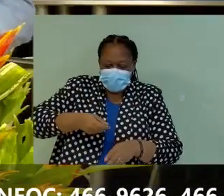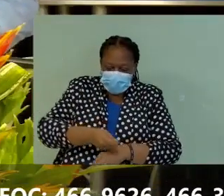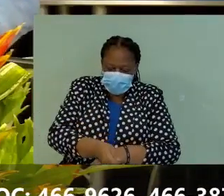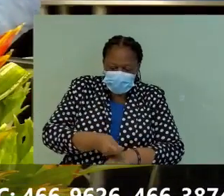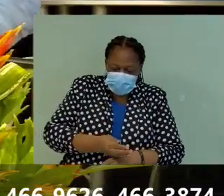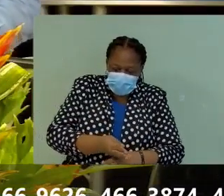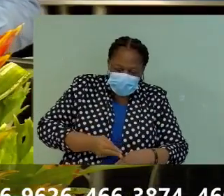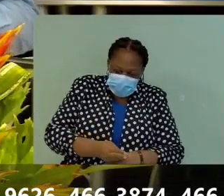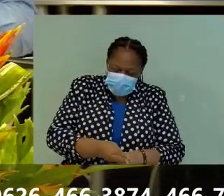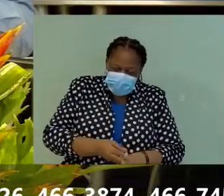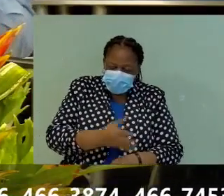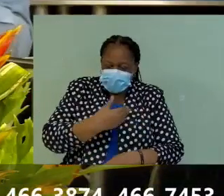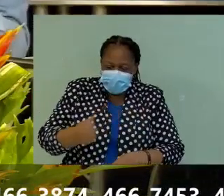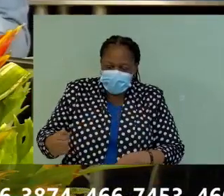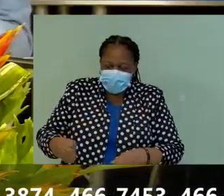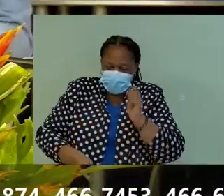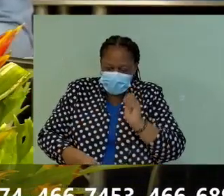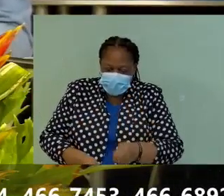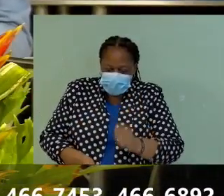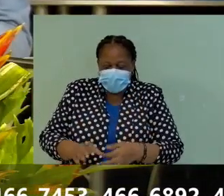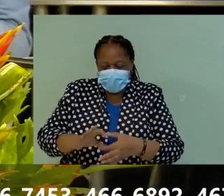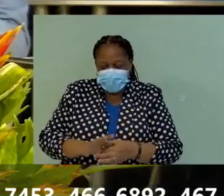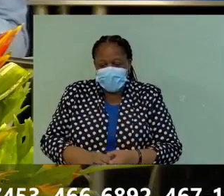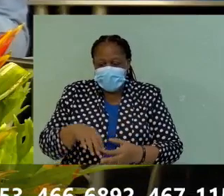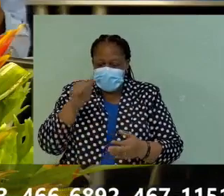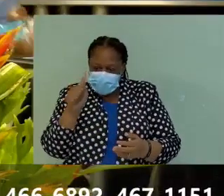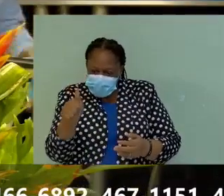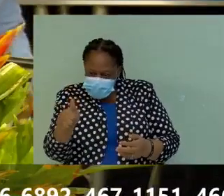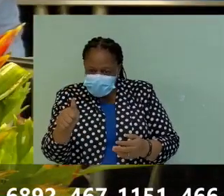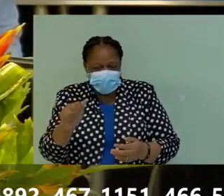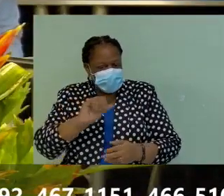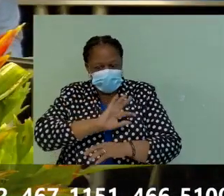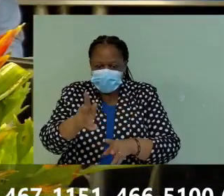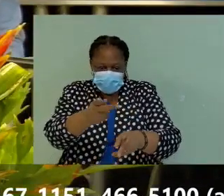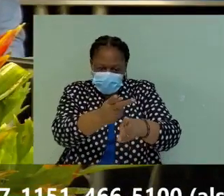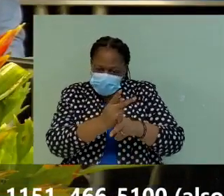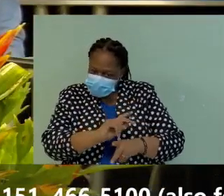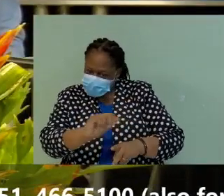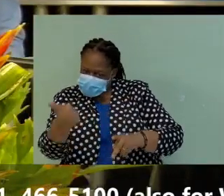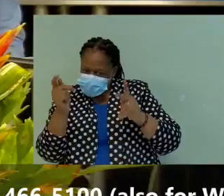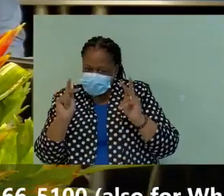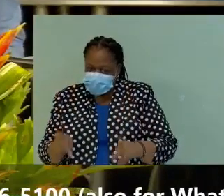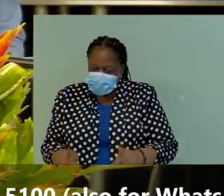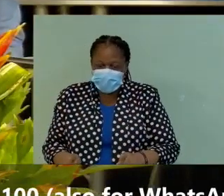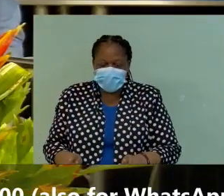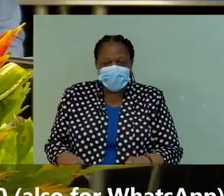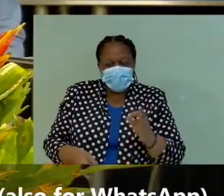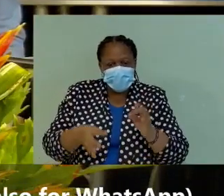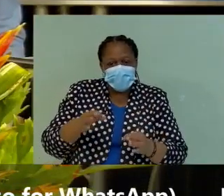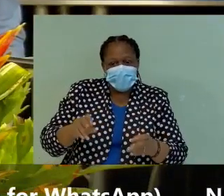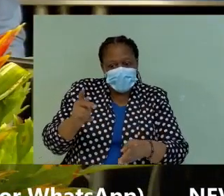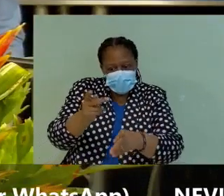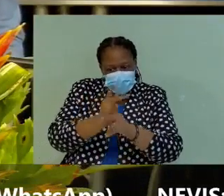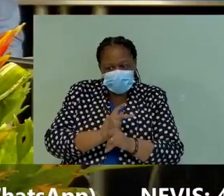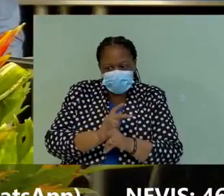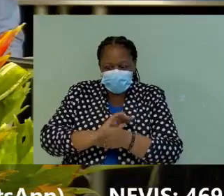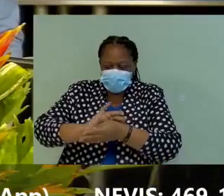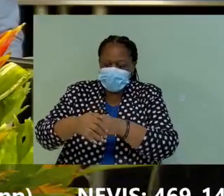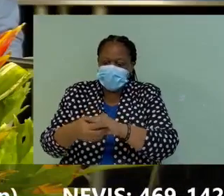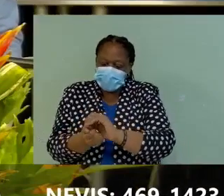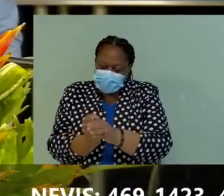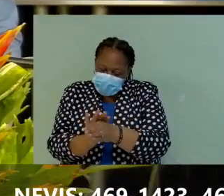to, sanitize your hands after the usage. When